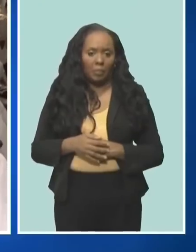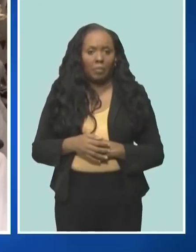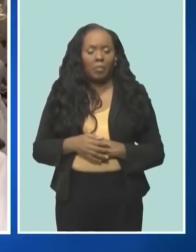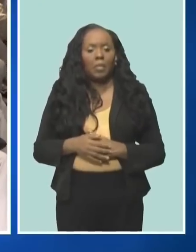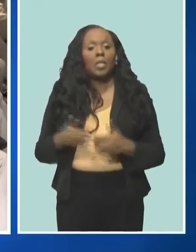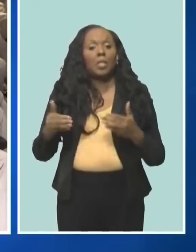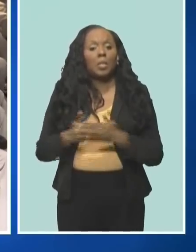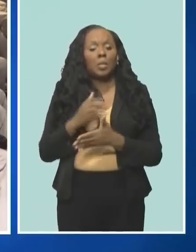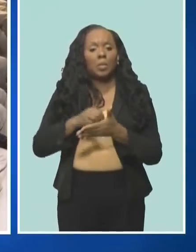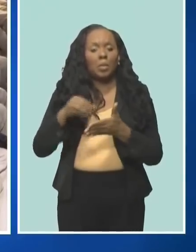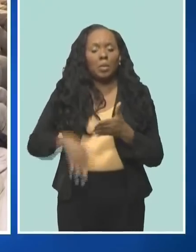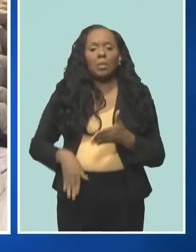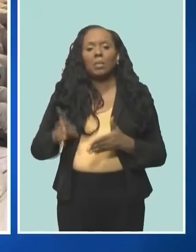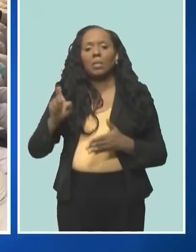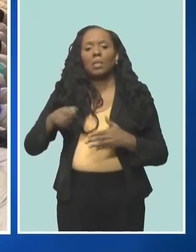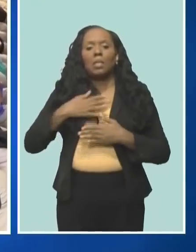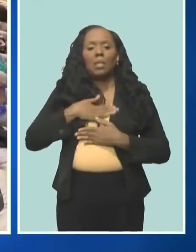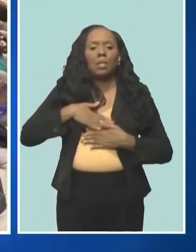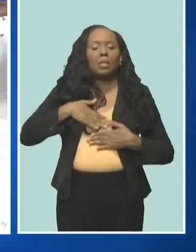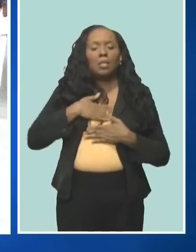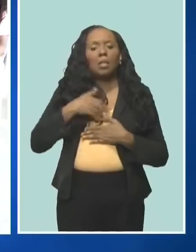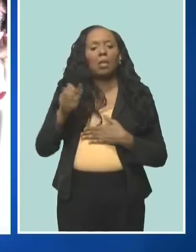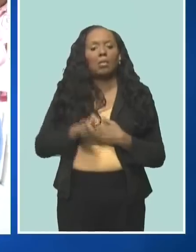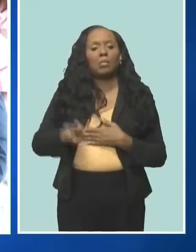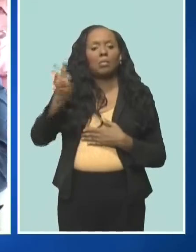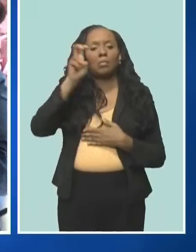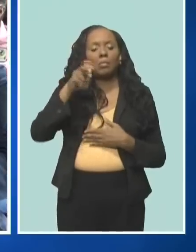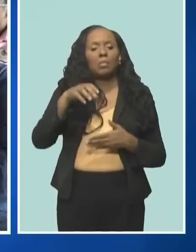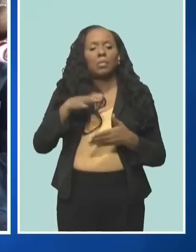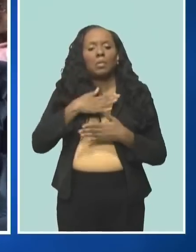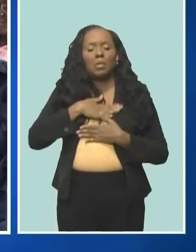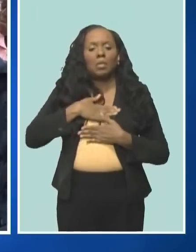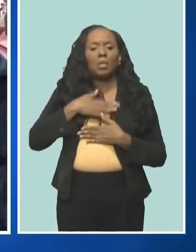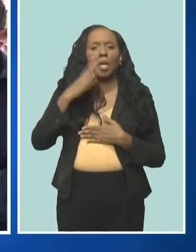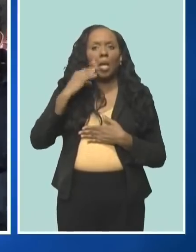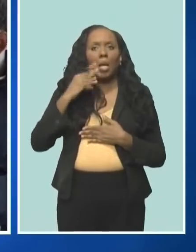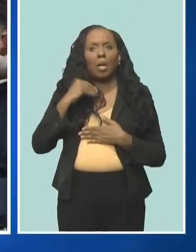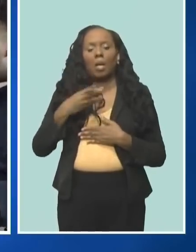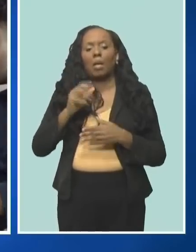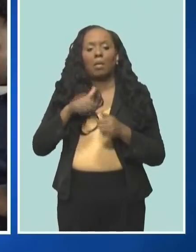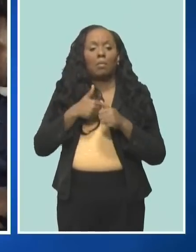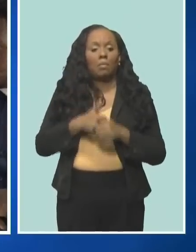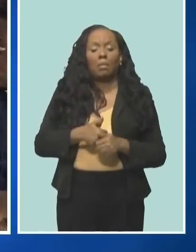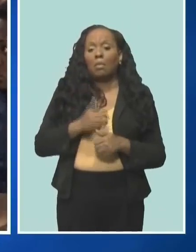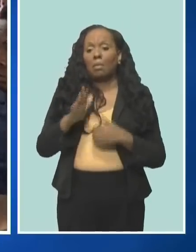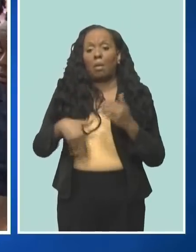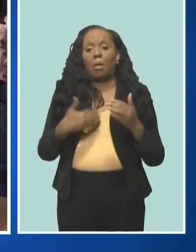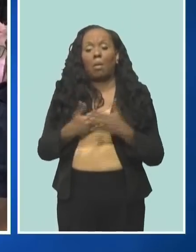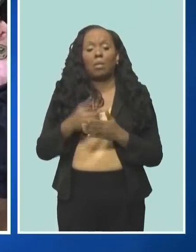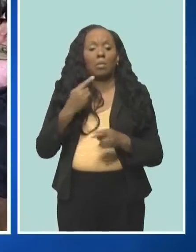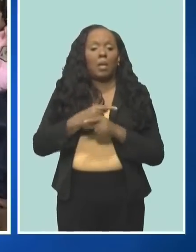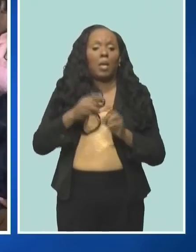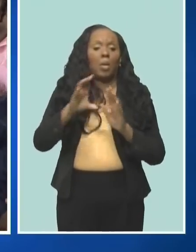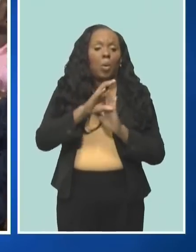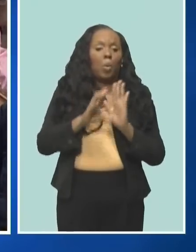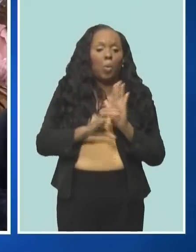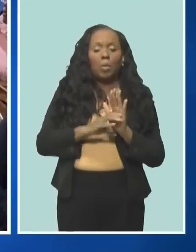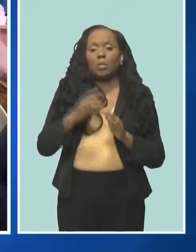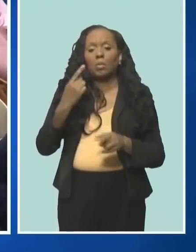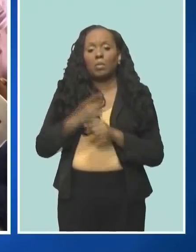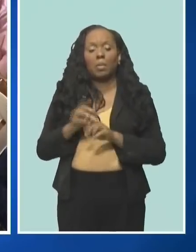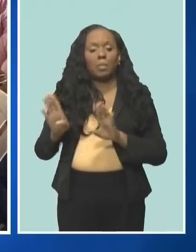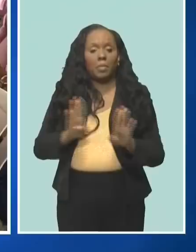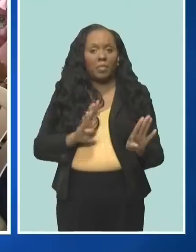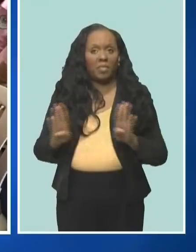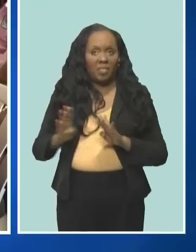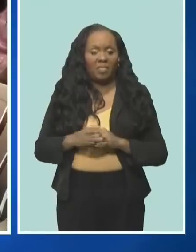to enjoy their journey at the institution while following the code of conduct at all times. Student Romeo Skeet,